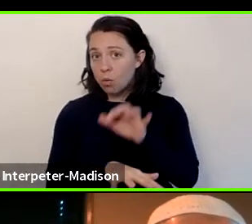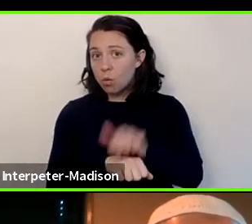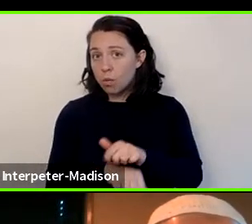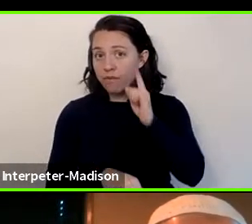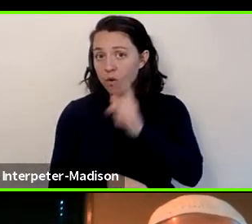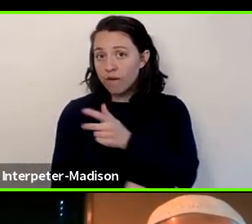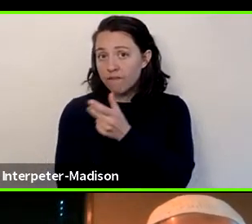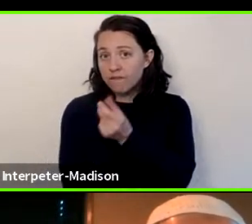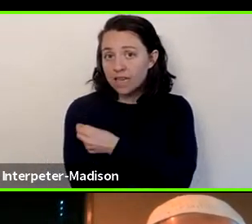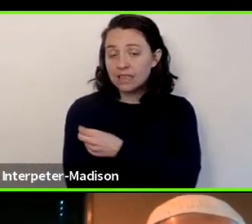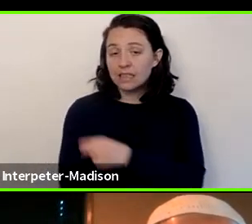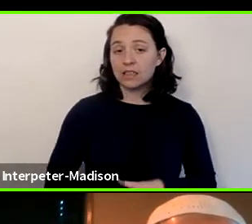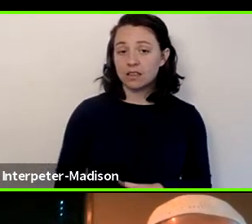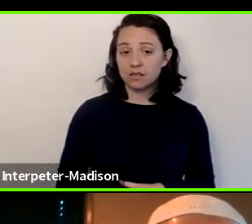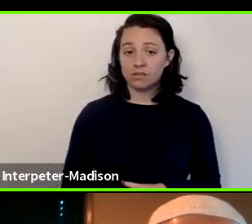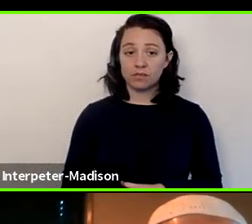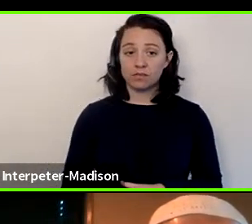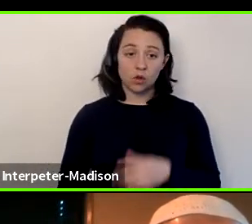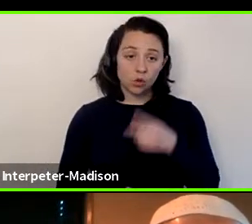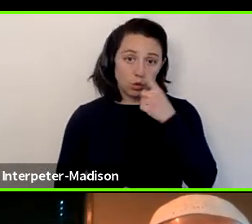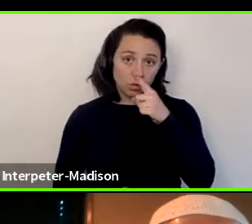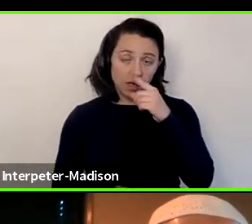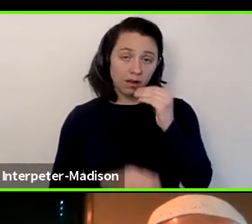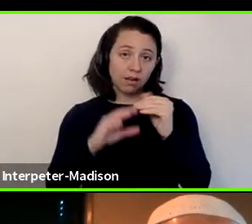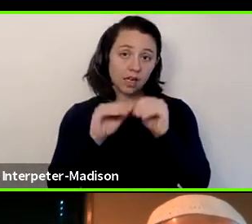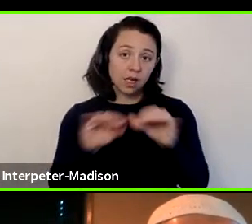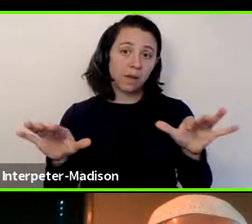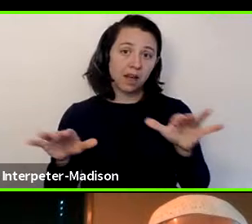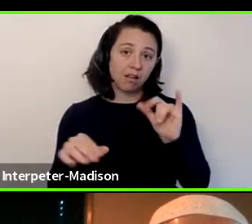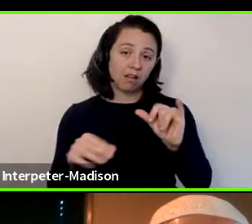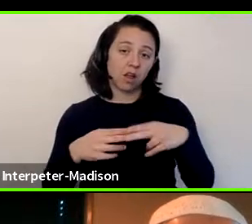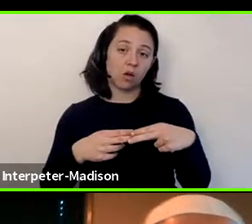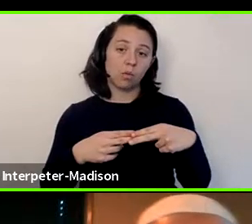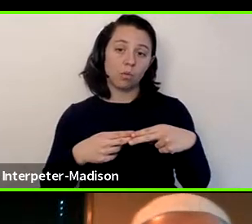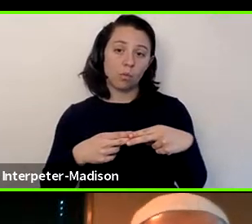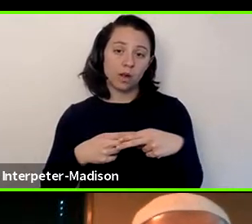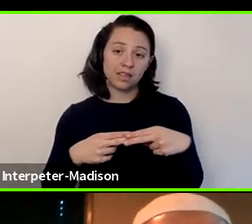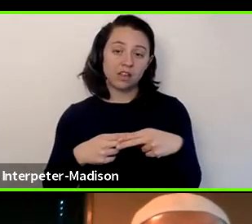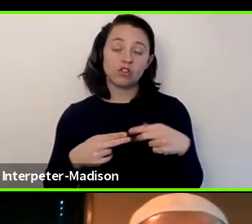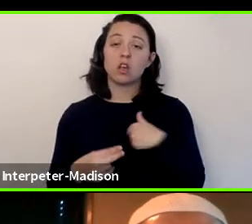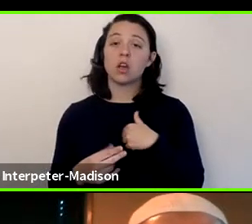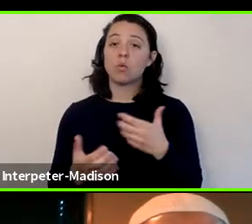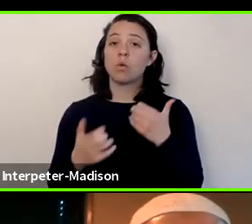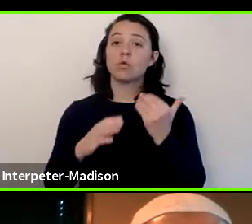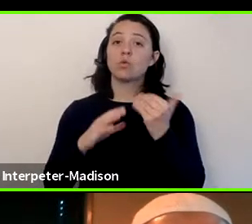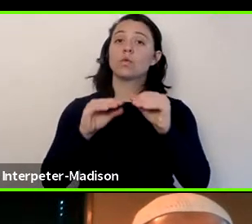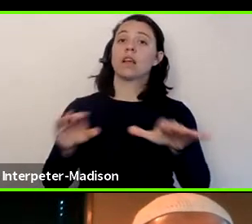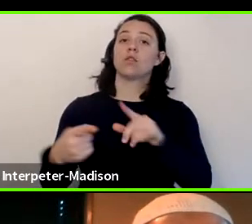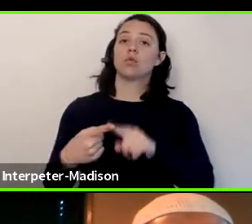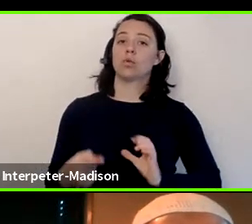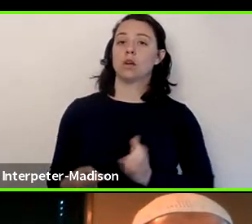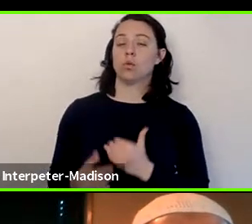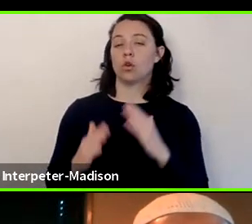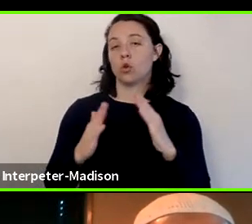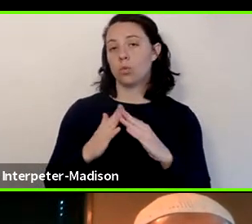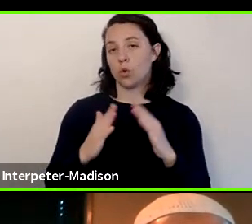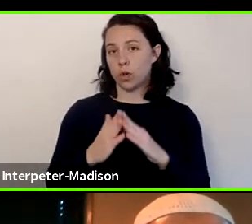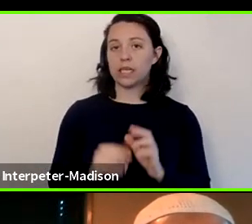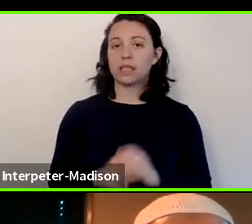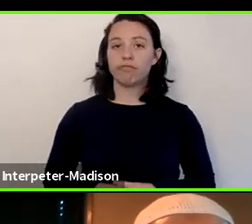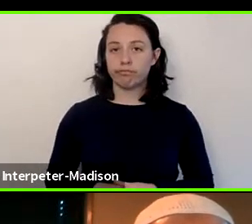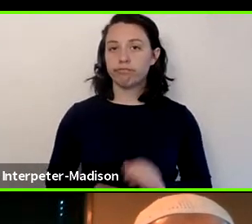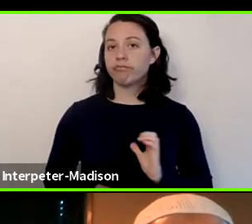would please can email them some of the presentation, I would like to send them to our community through our mailing